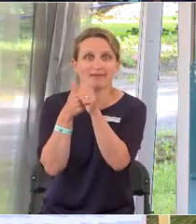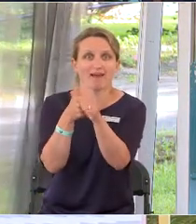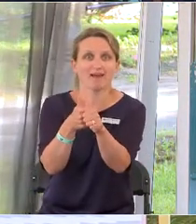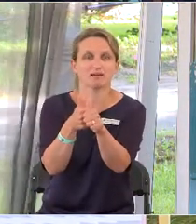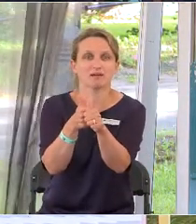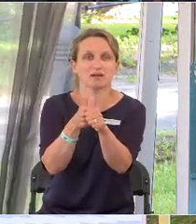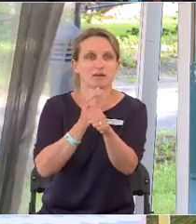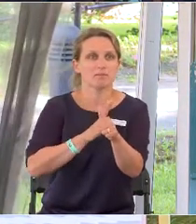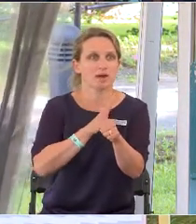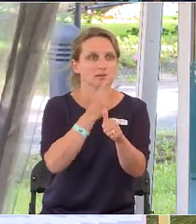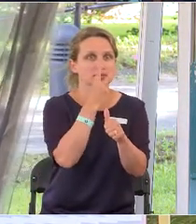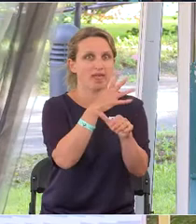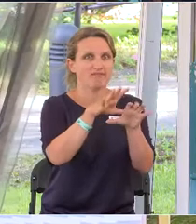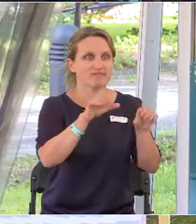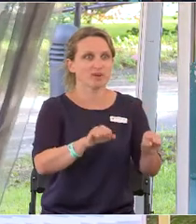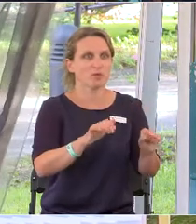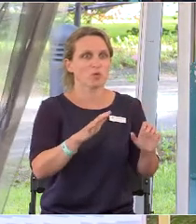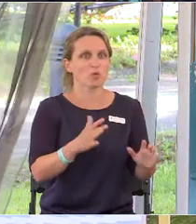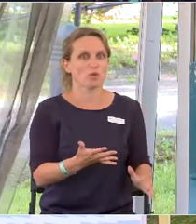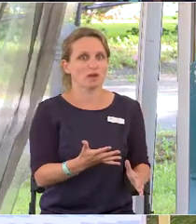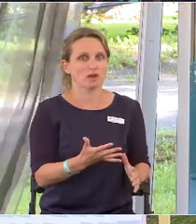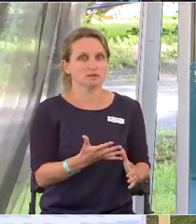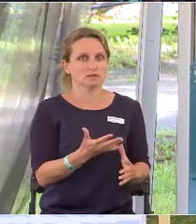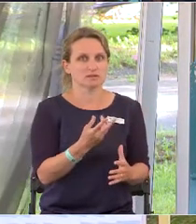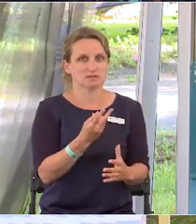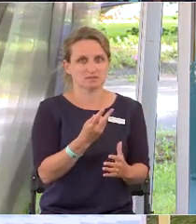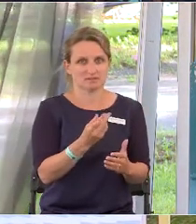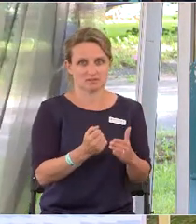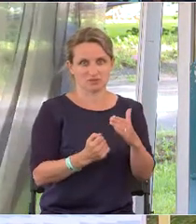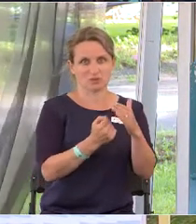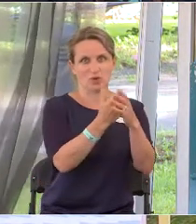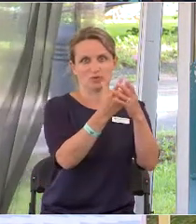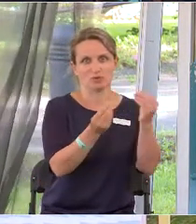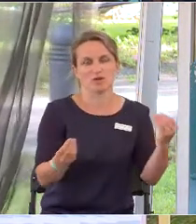status. Now we have about the variety of the new governments,